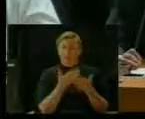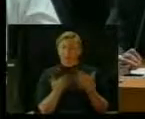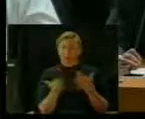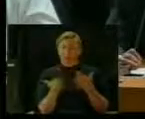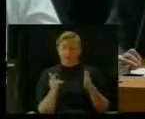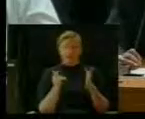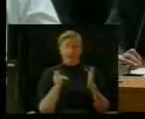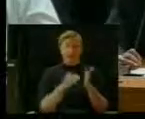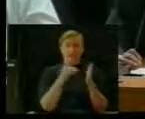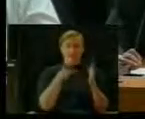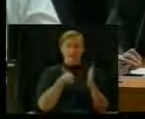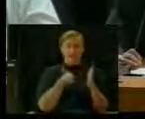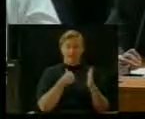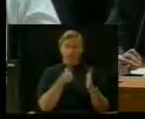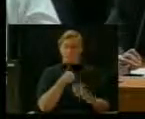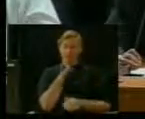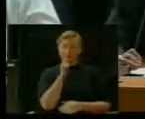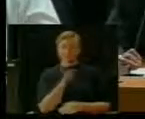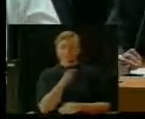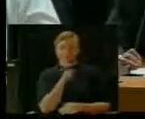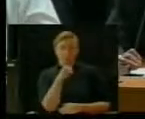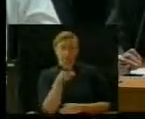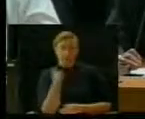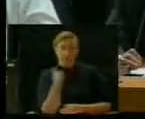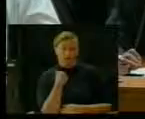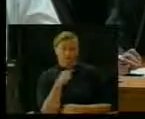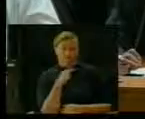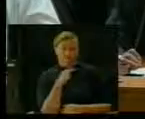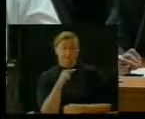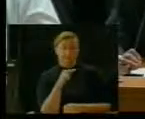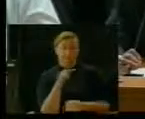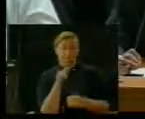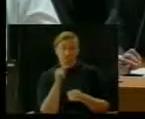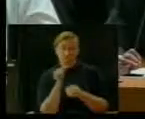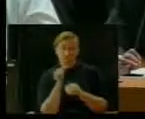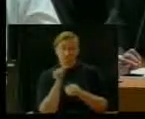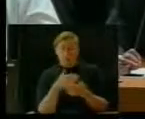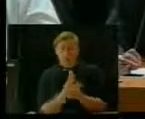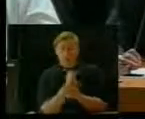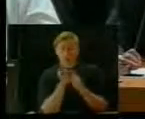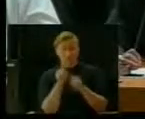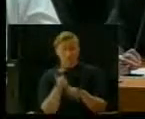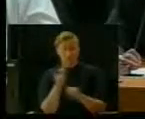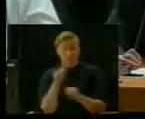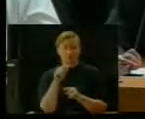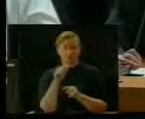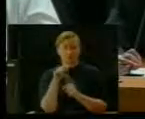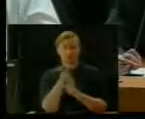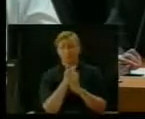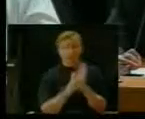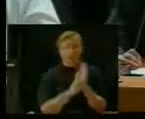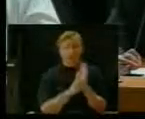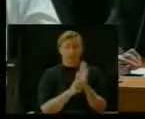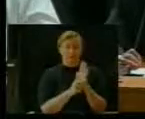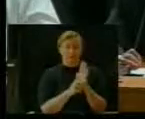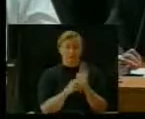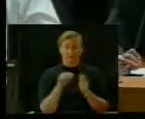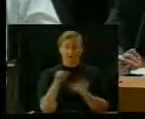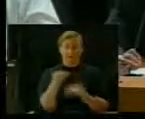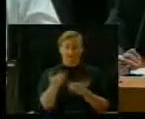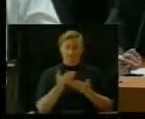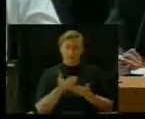allegation against me that I am not being truthful for this committee, you have an obligation to take it to the Attorney General. You